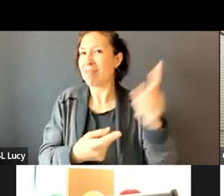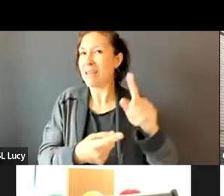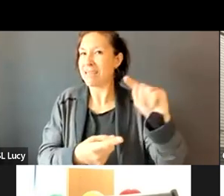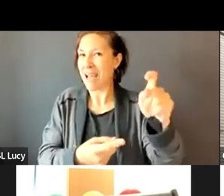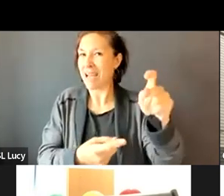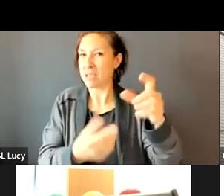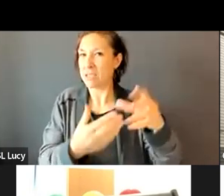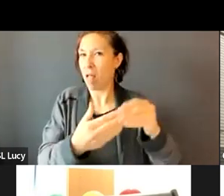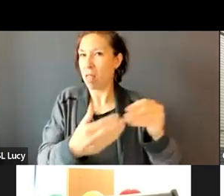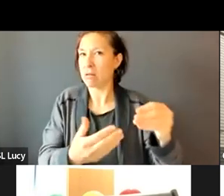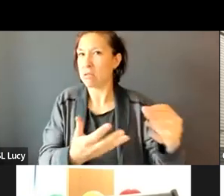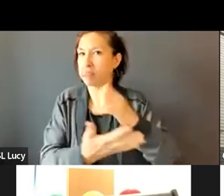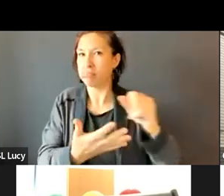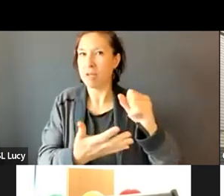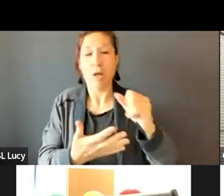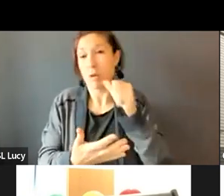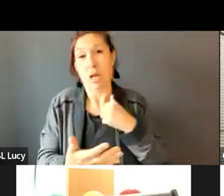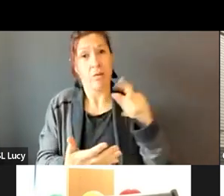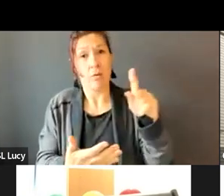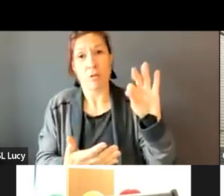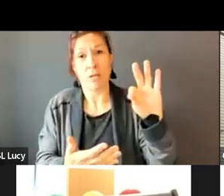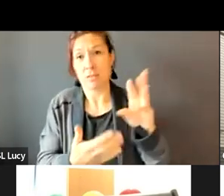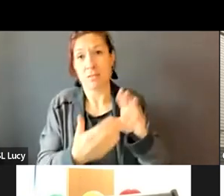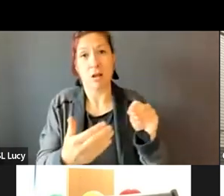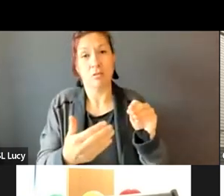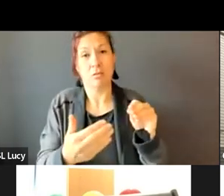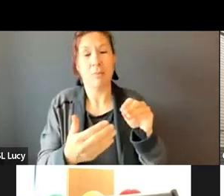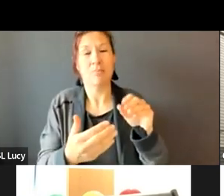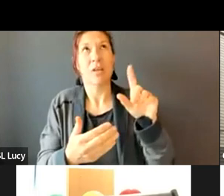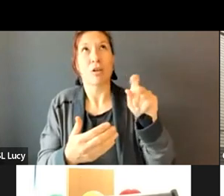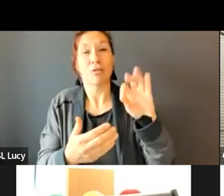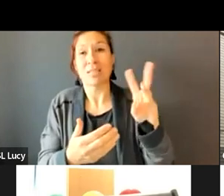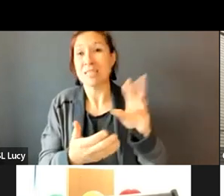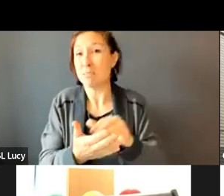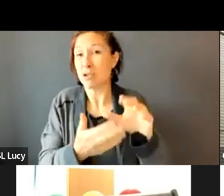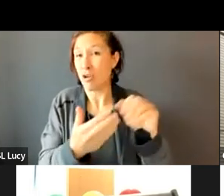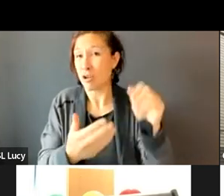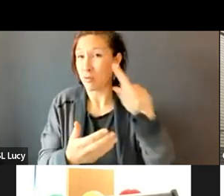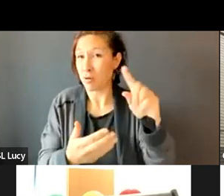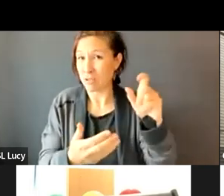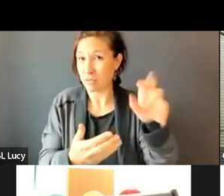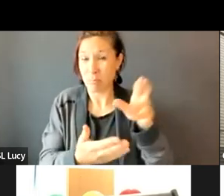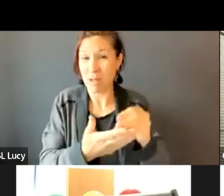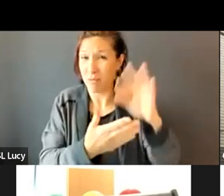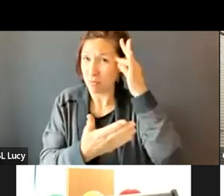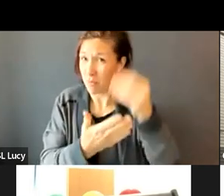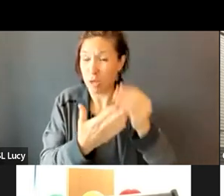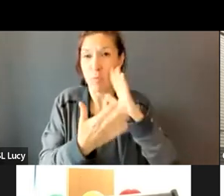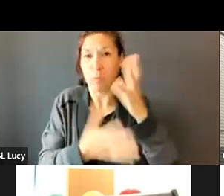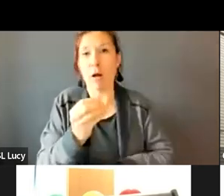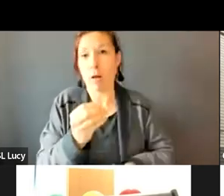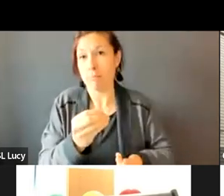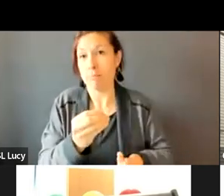additional 196 million dollars in Esser funds we're spending this in this year's budget and we know unless there's some sort of Act of God